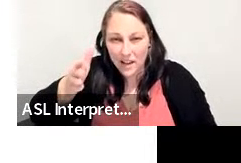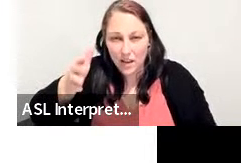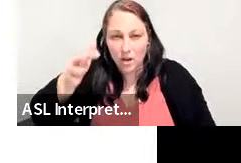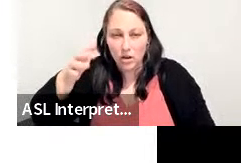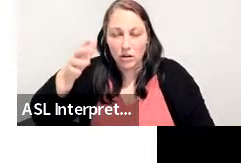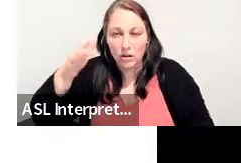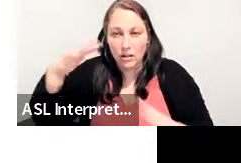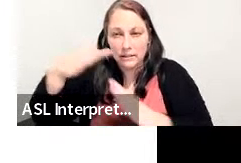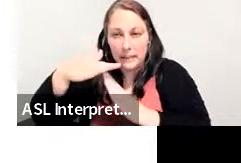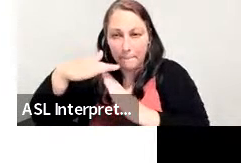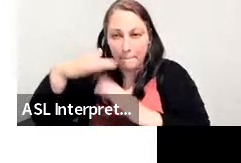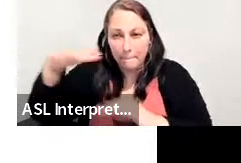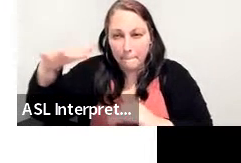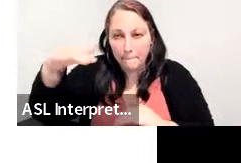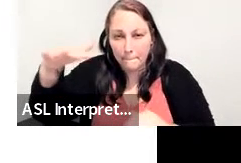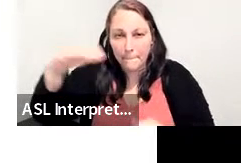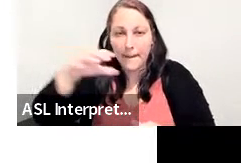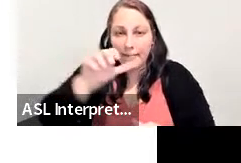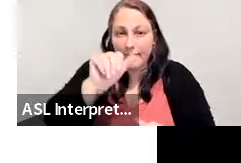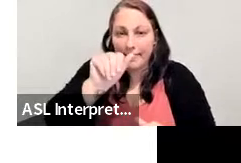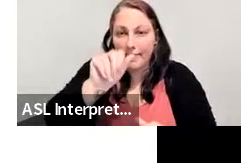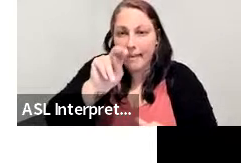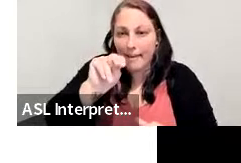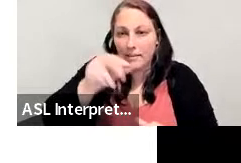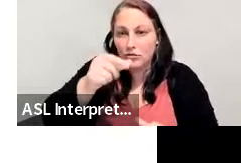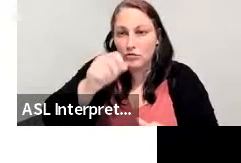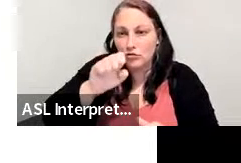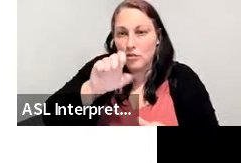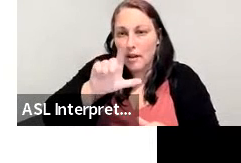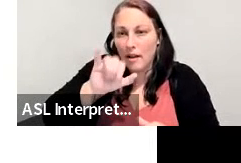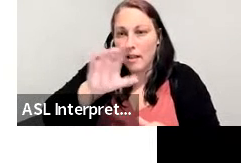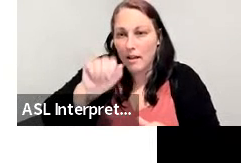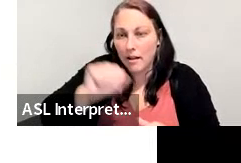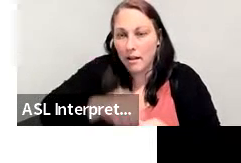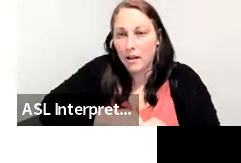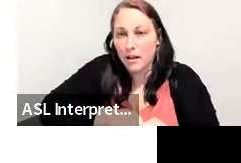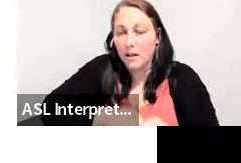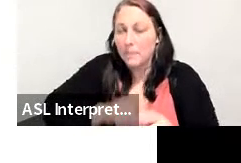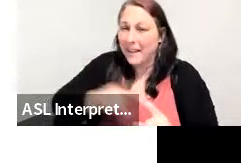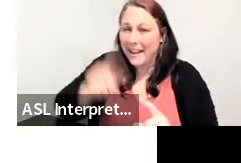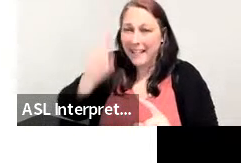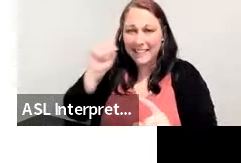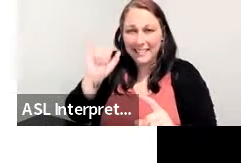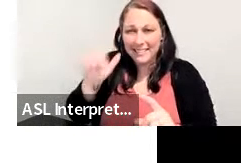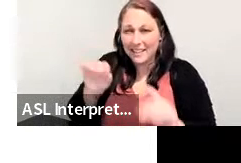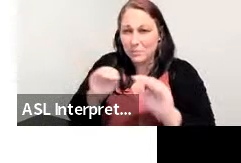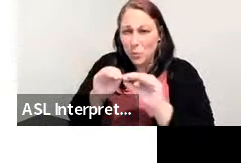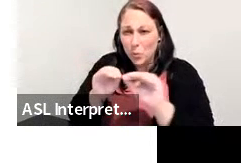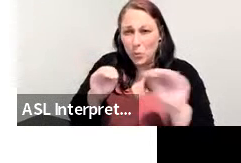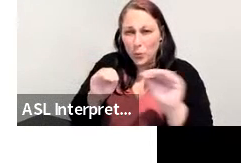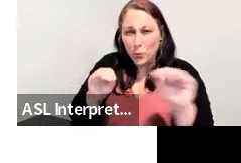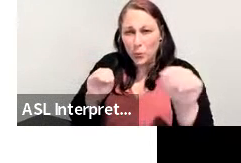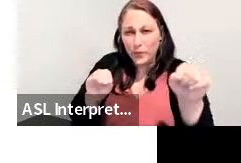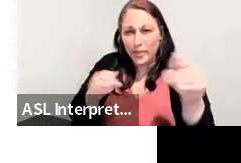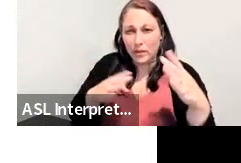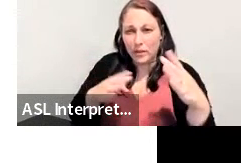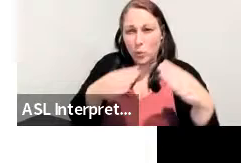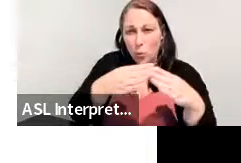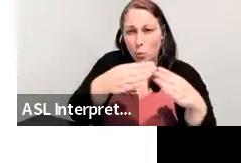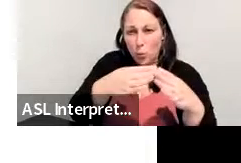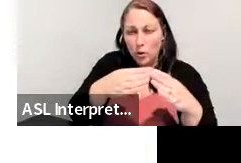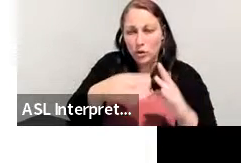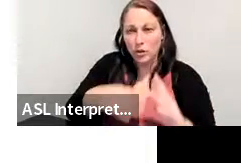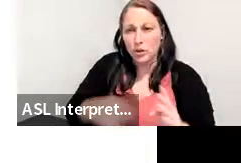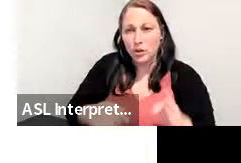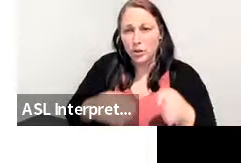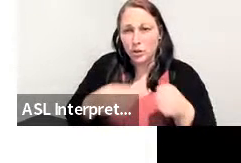movie. I The just lost the Angelica. name. Yeah, Right. Angelica, I think, is up running off the top corner of that. There's